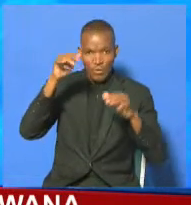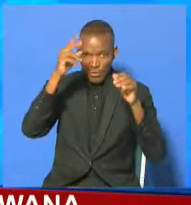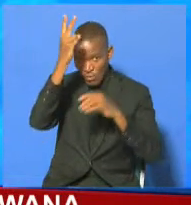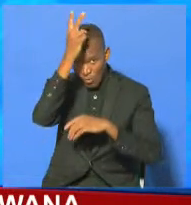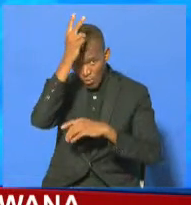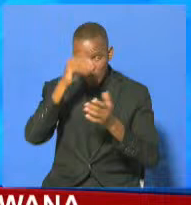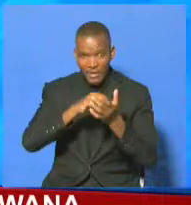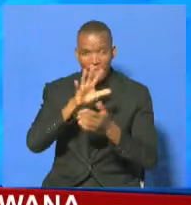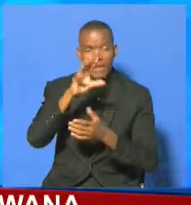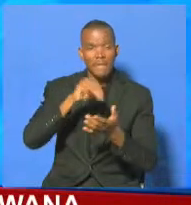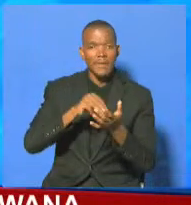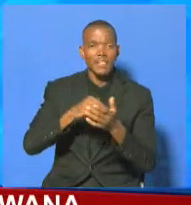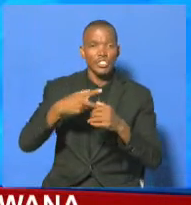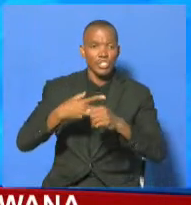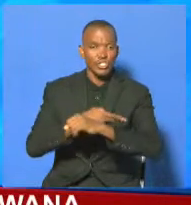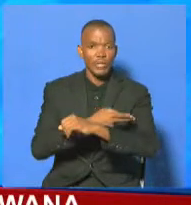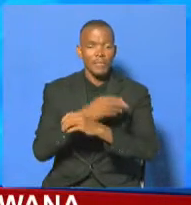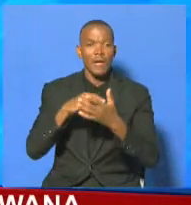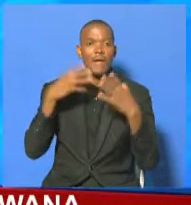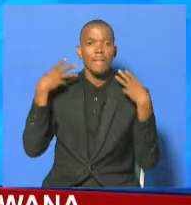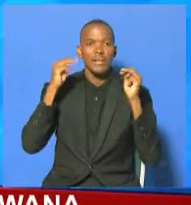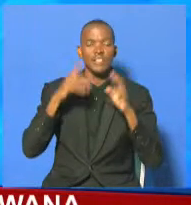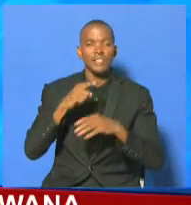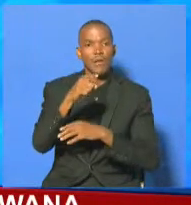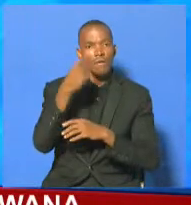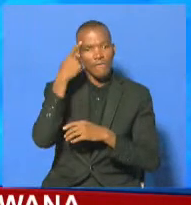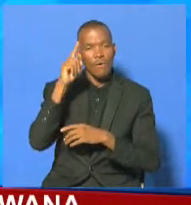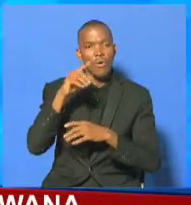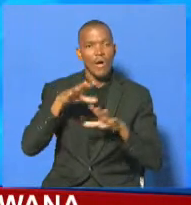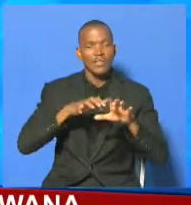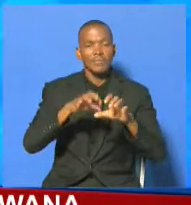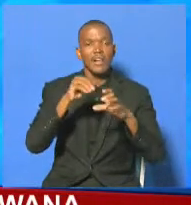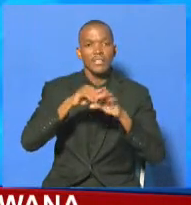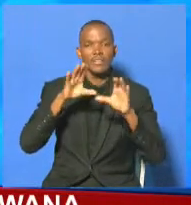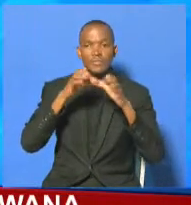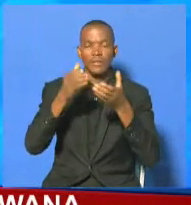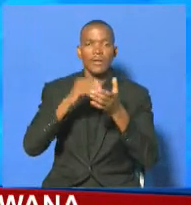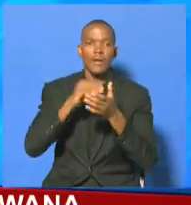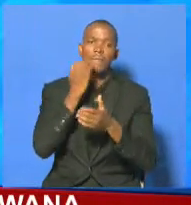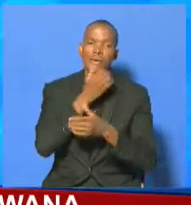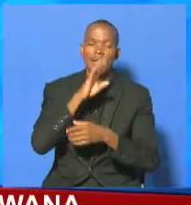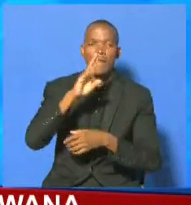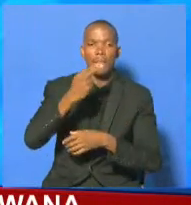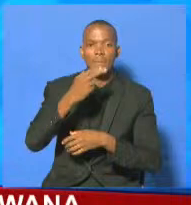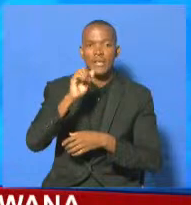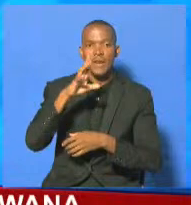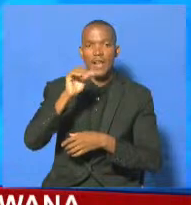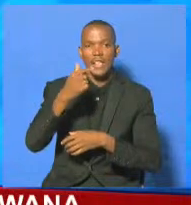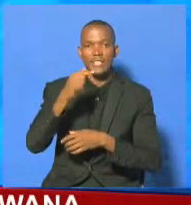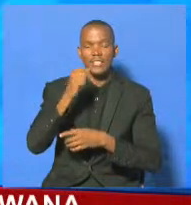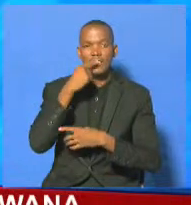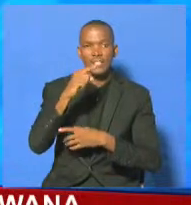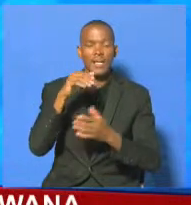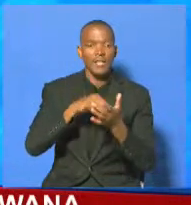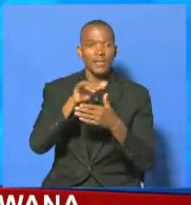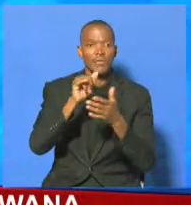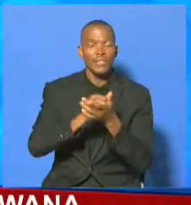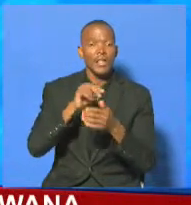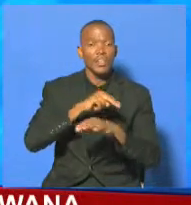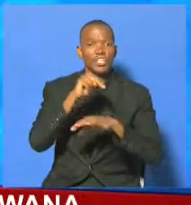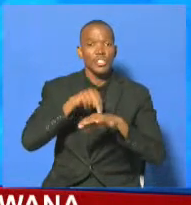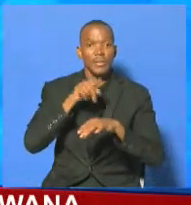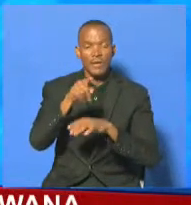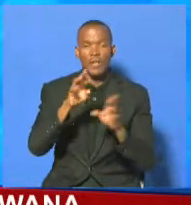5 million sheep, Uganda's Minister of State for Animal Industry, Mr. Bright Rwamirama, said the Eastern African nation